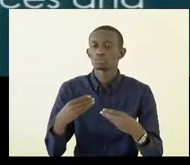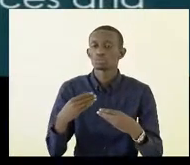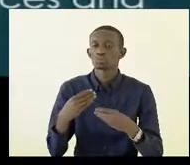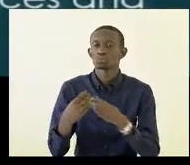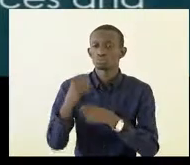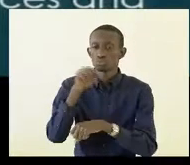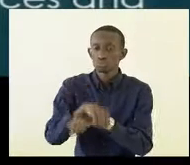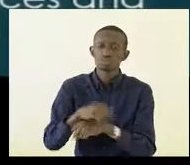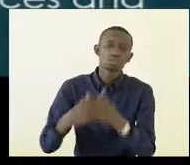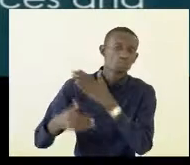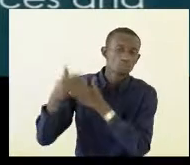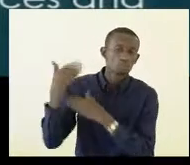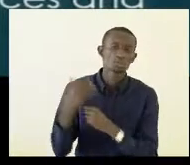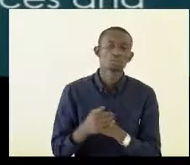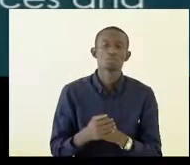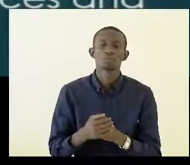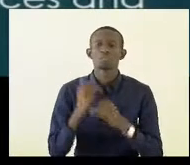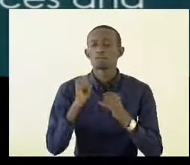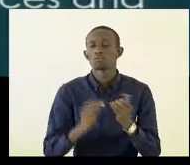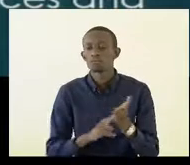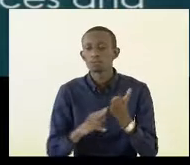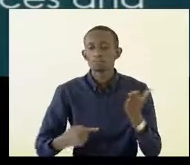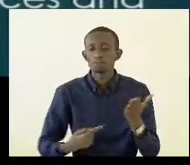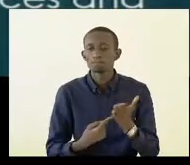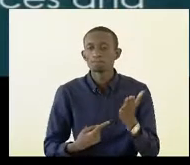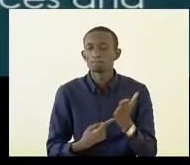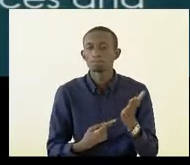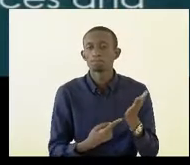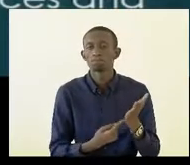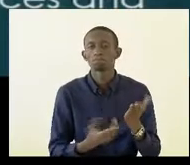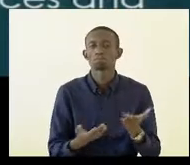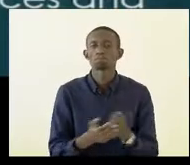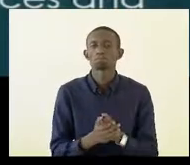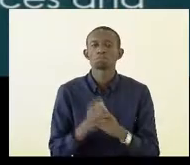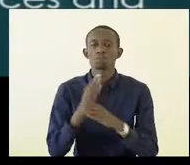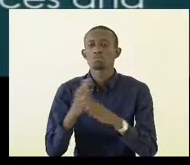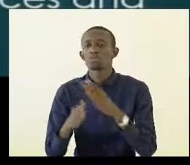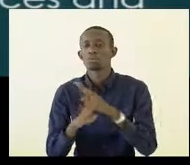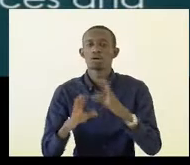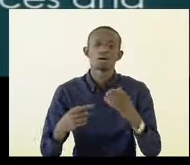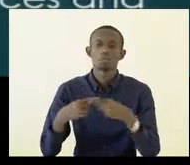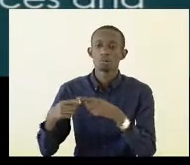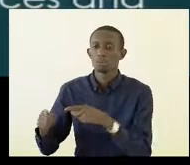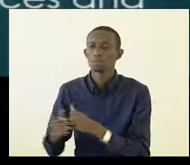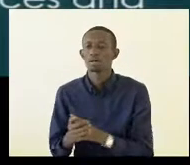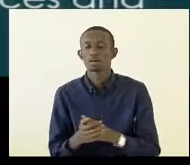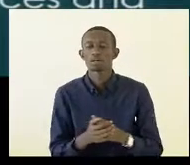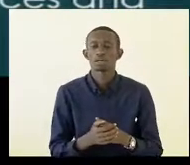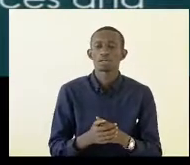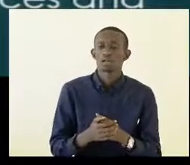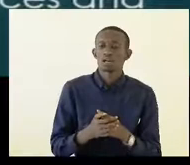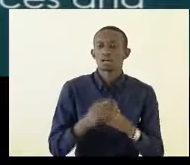when we increase technology, and so we so much attach ourselves to technology, construction, apartments, blah, blah, blah, blah, no single